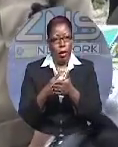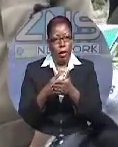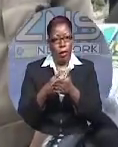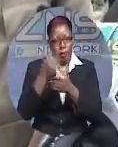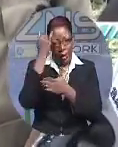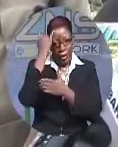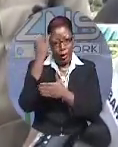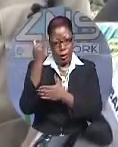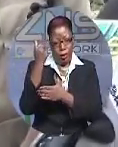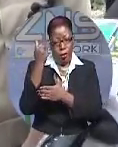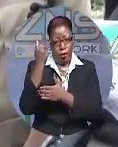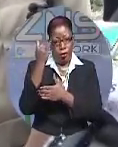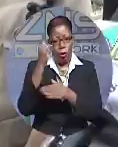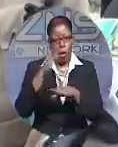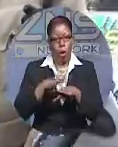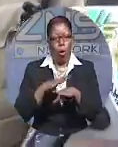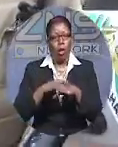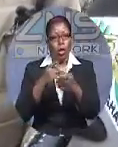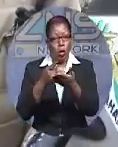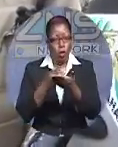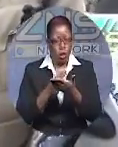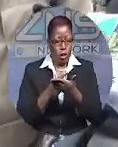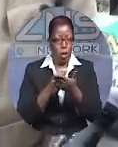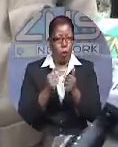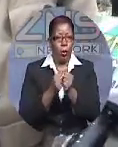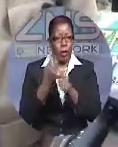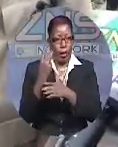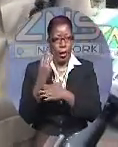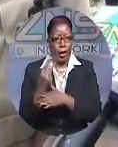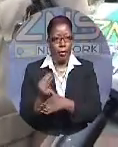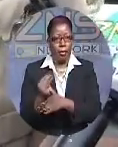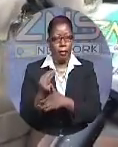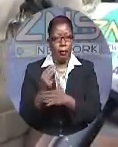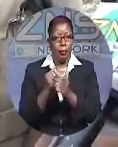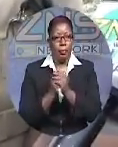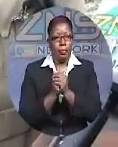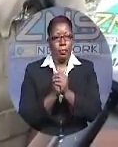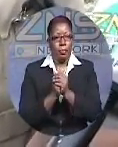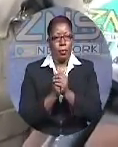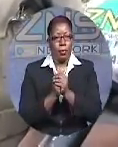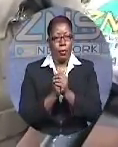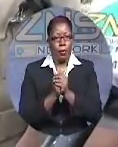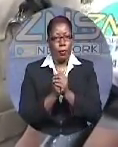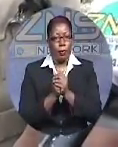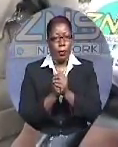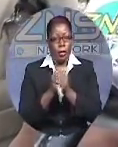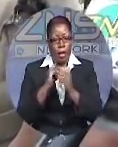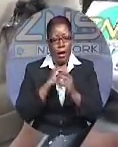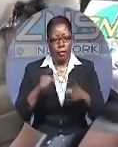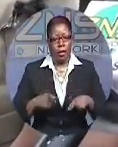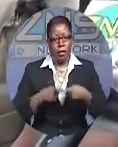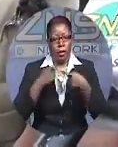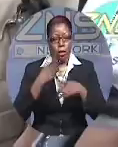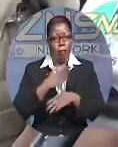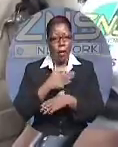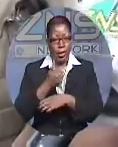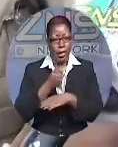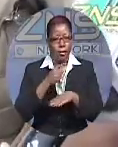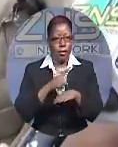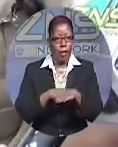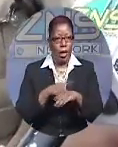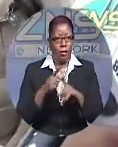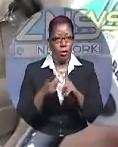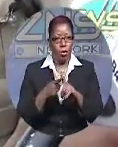negotiations from them, that I have given myself sufficient time and